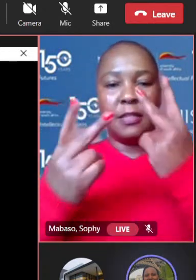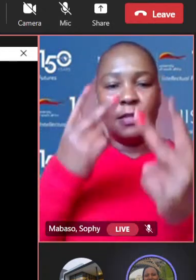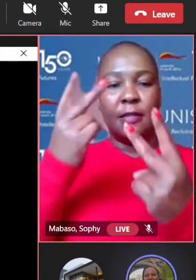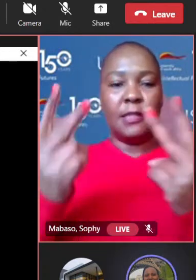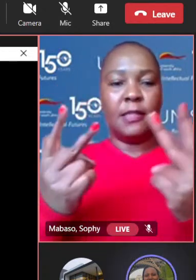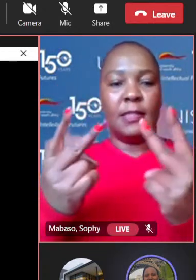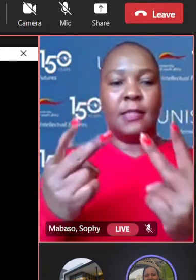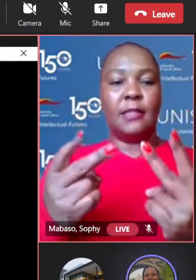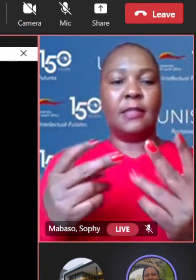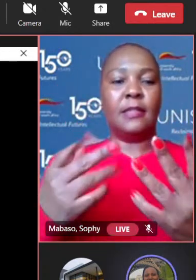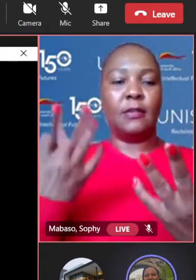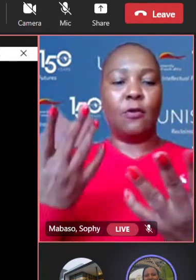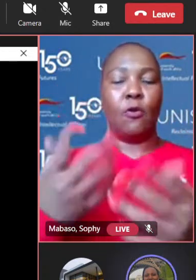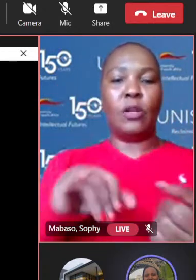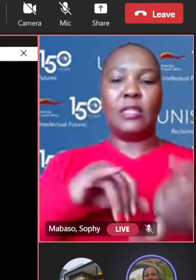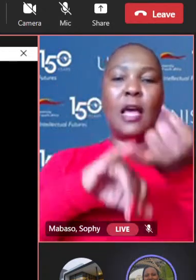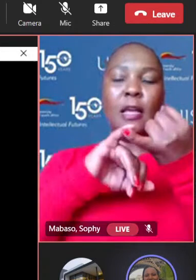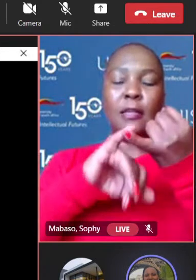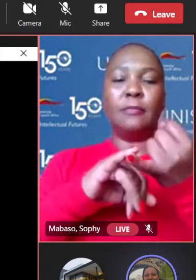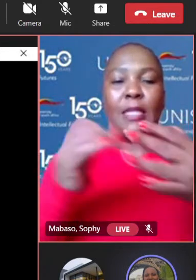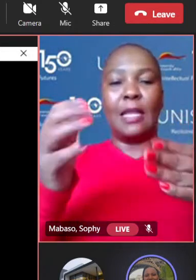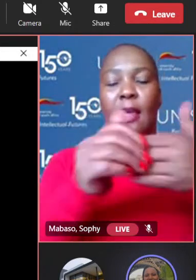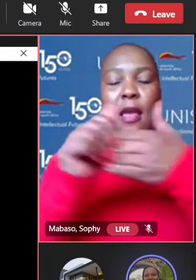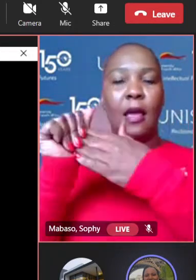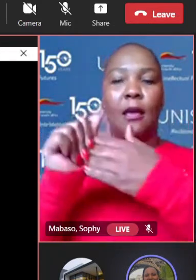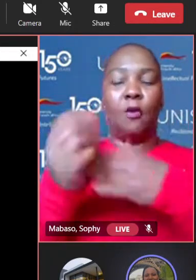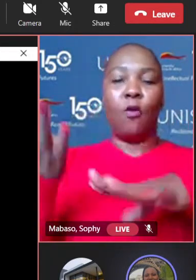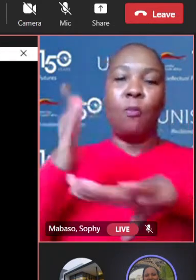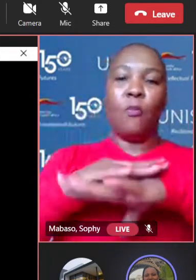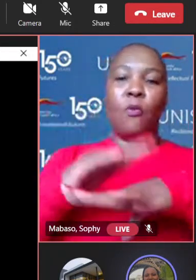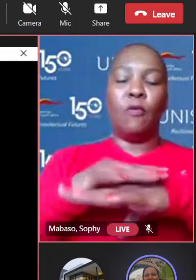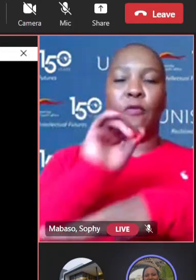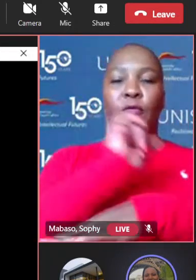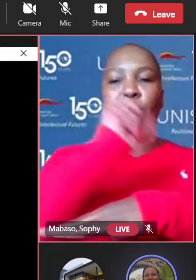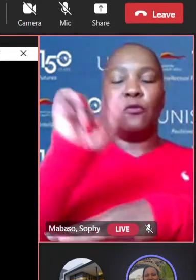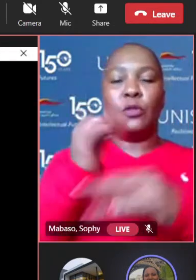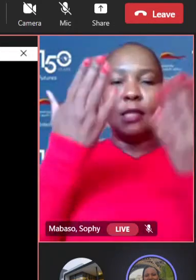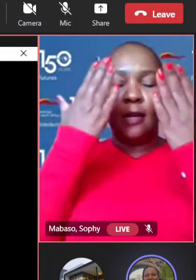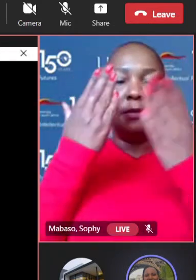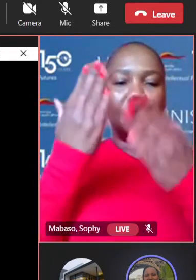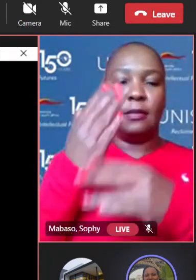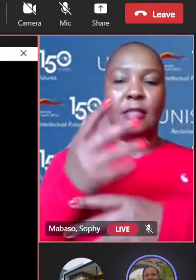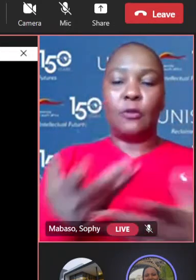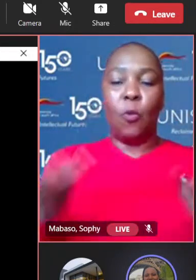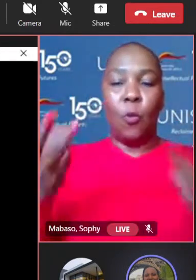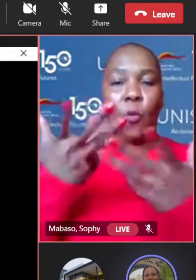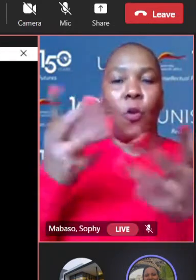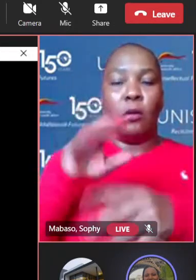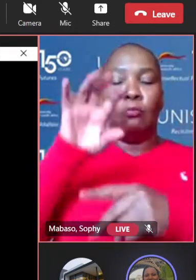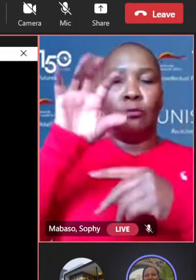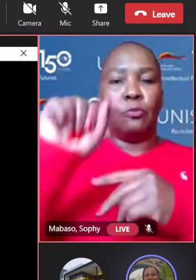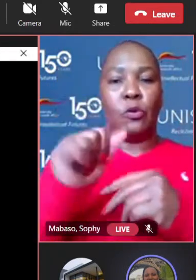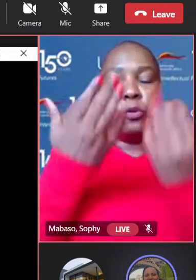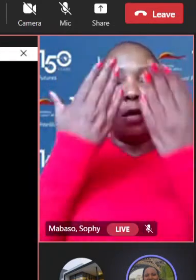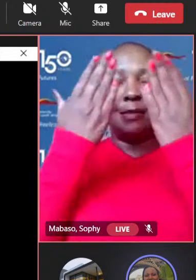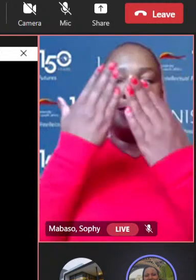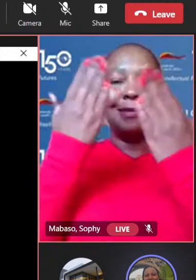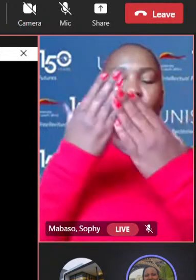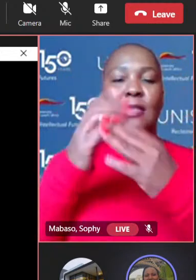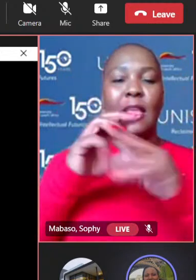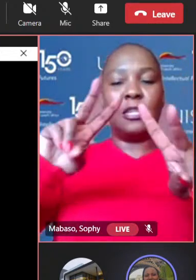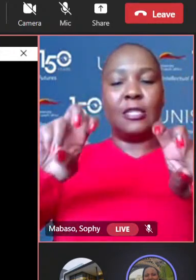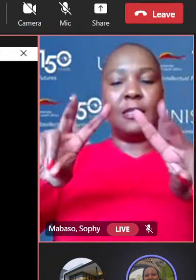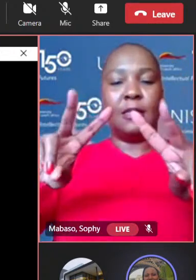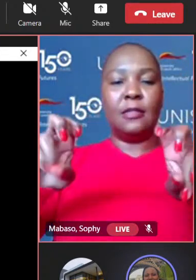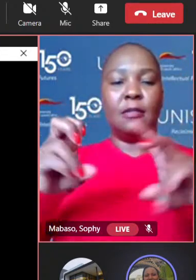on subject-specific guides or more of your studies, and that's where you can get more of your studies and research on